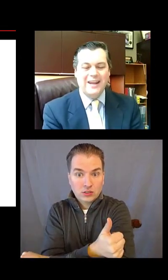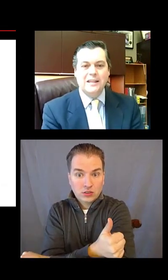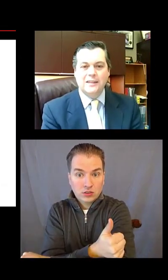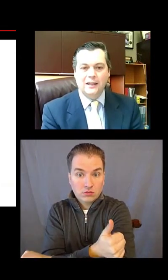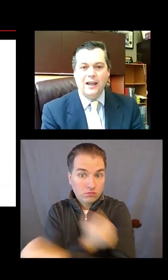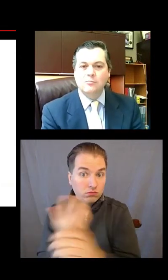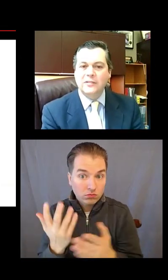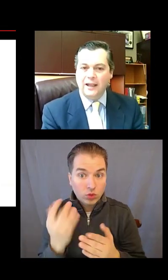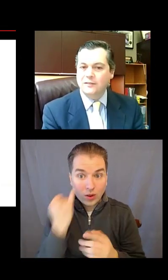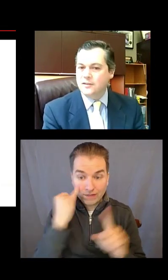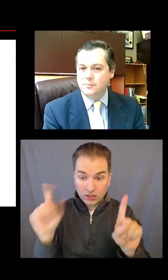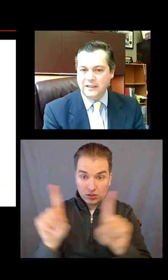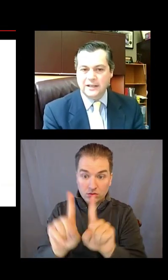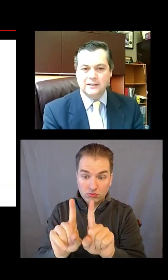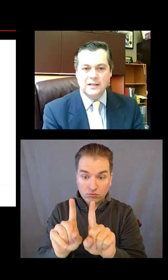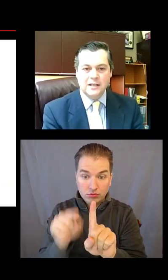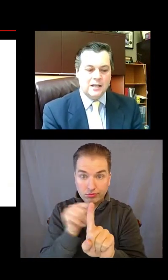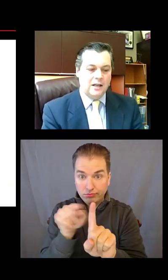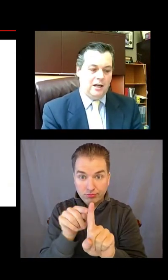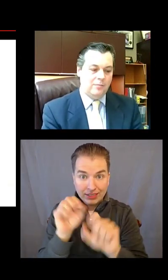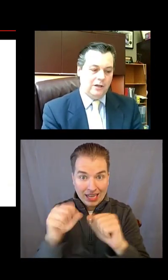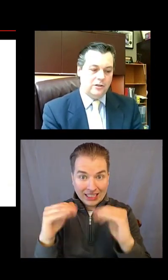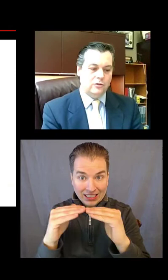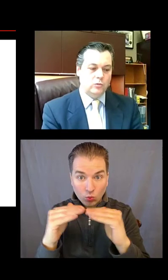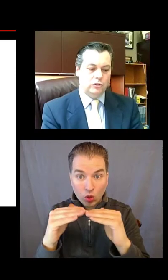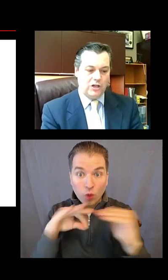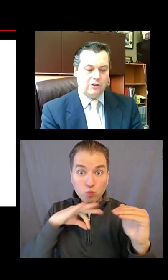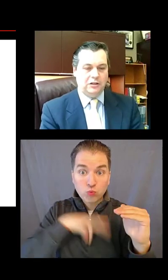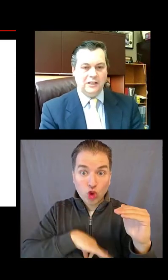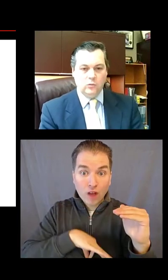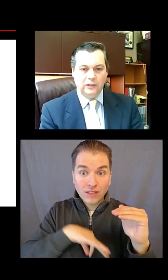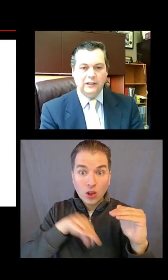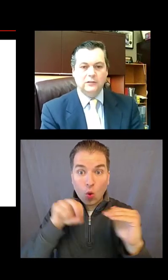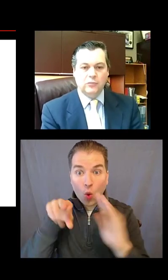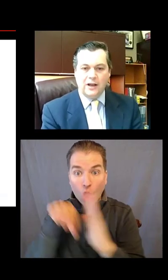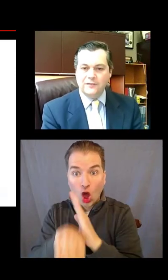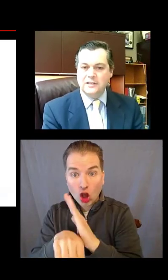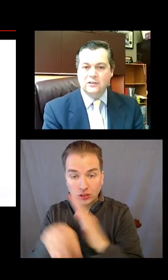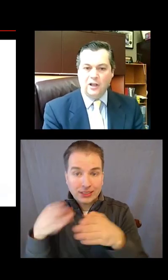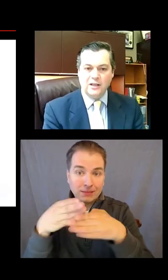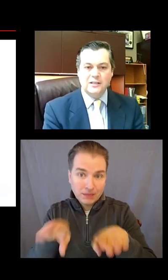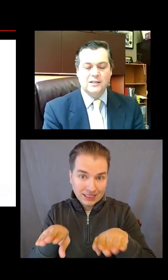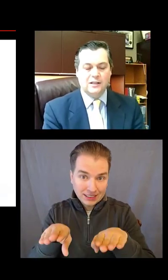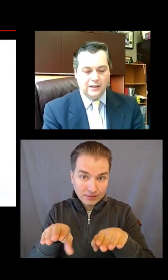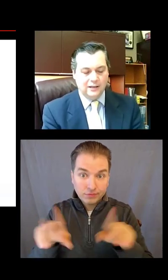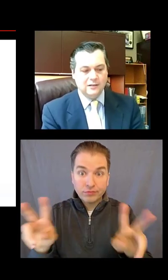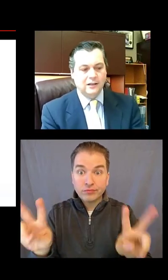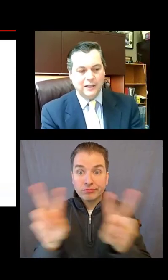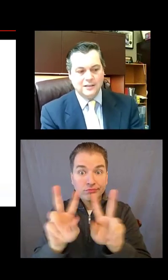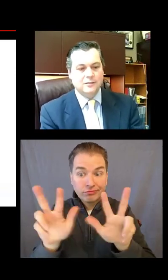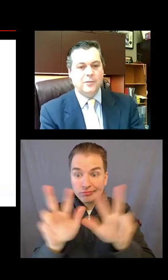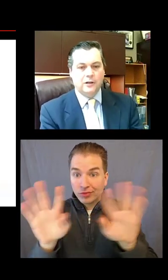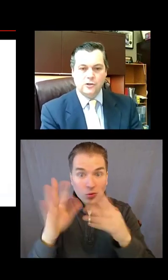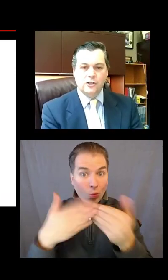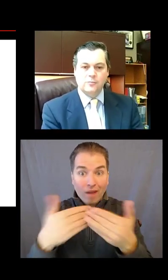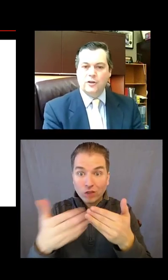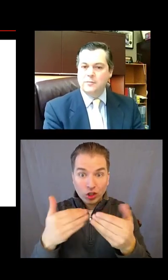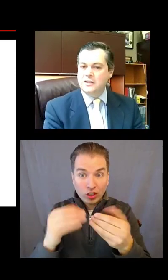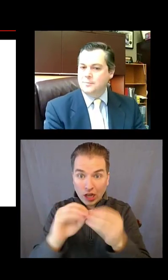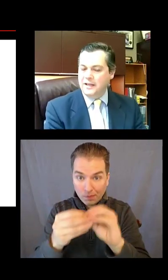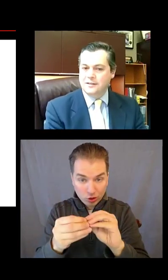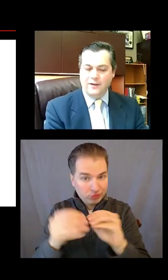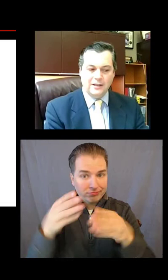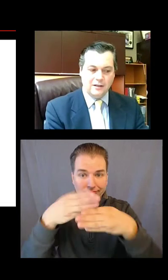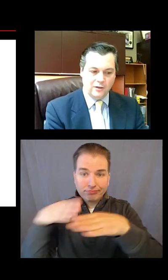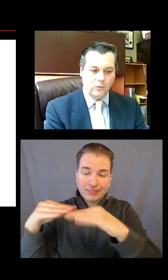do anything on behalf of the business. Partners will share equally profits and losses, again, unless the partnership